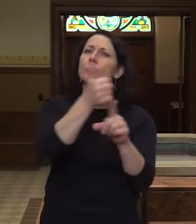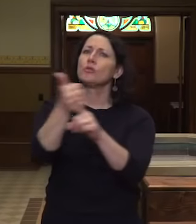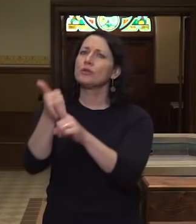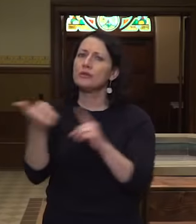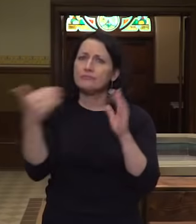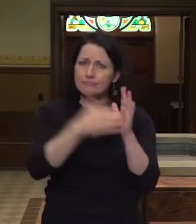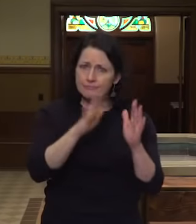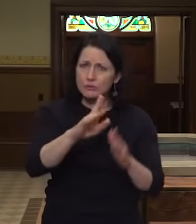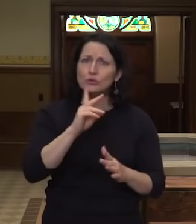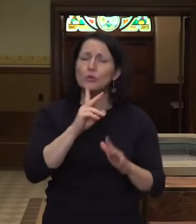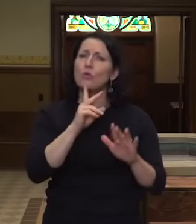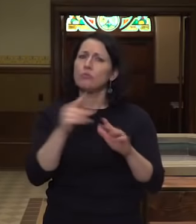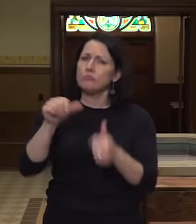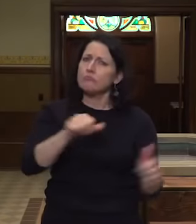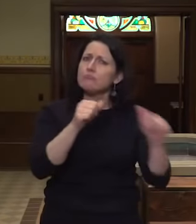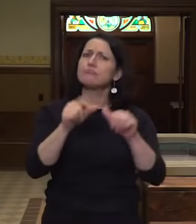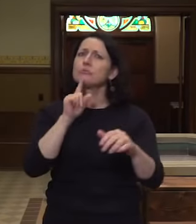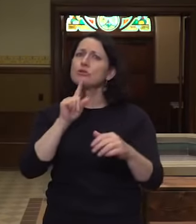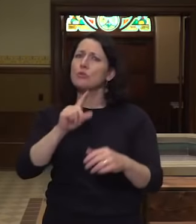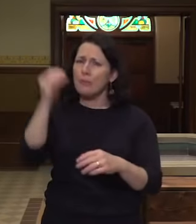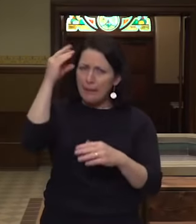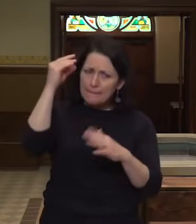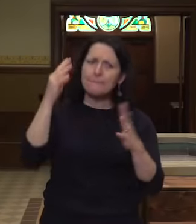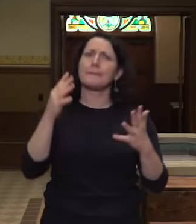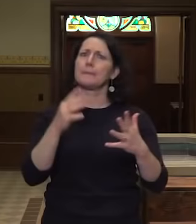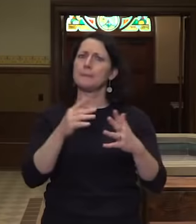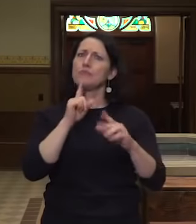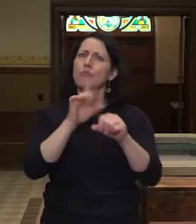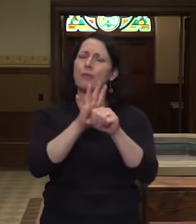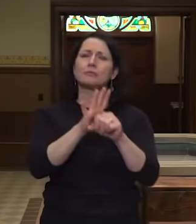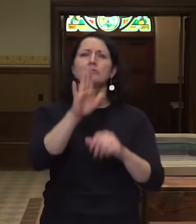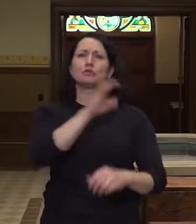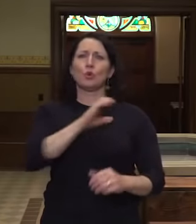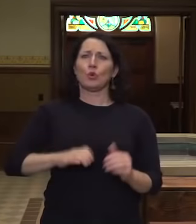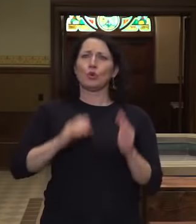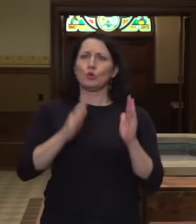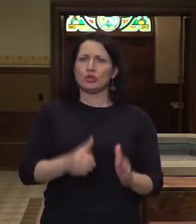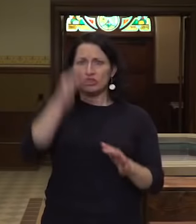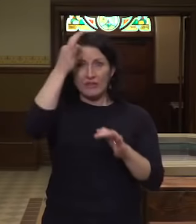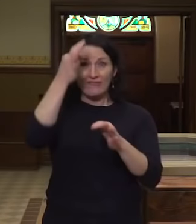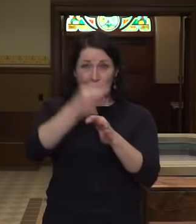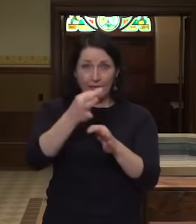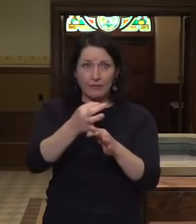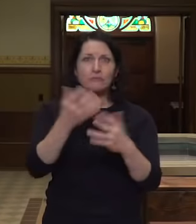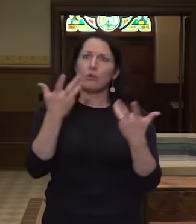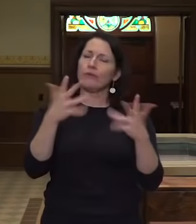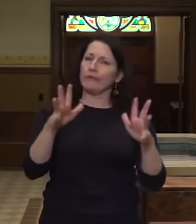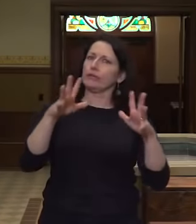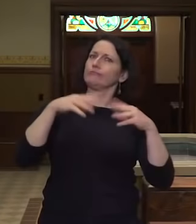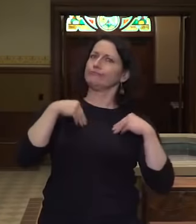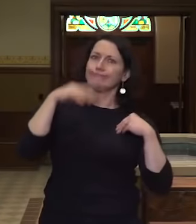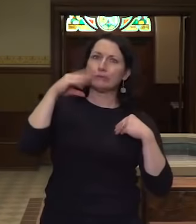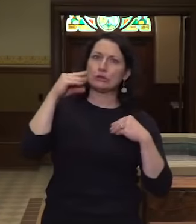to living out our Christian faith that we received at our baptism.